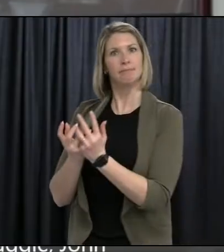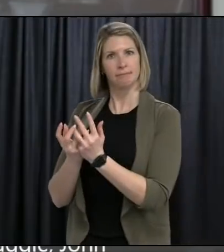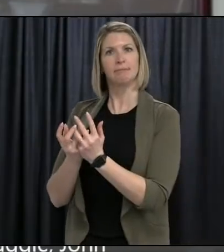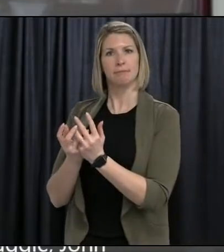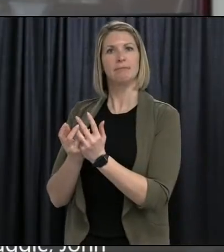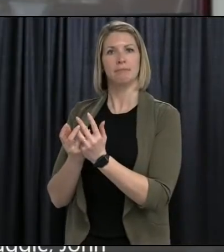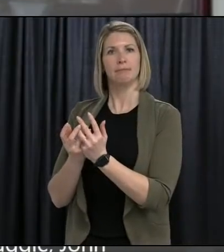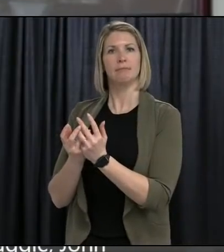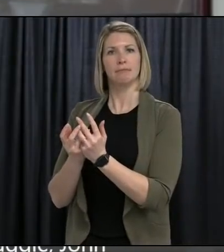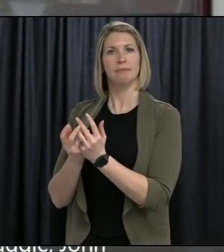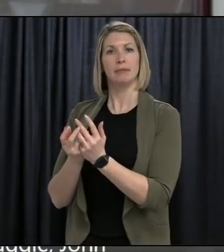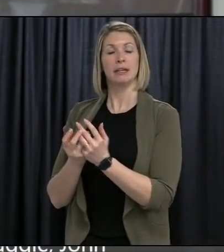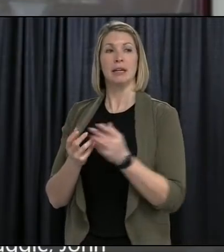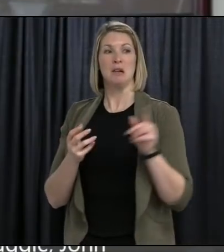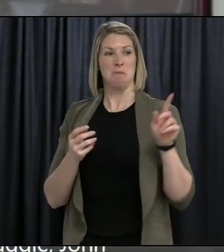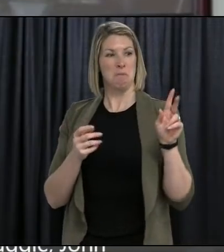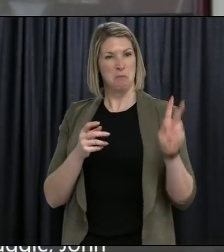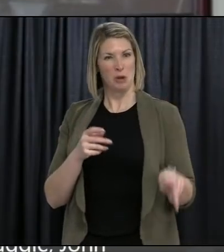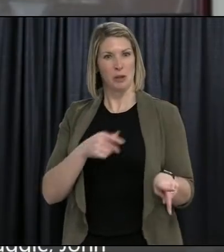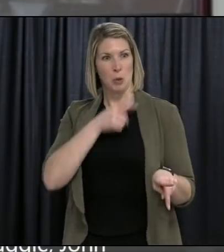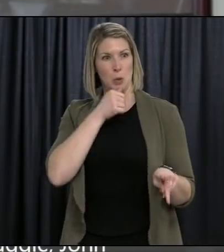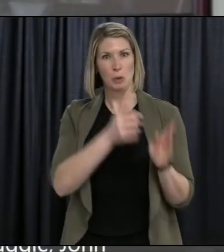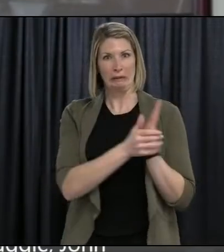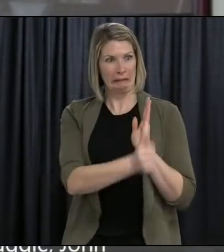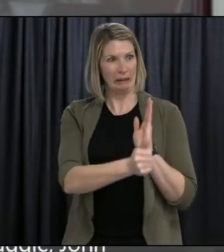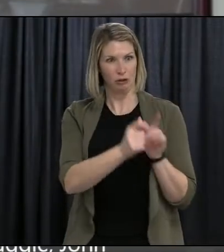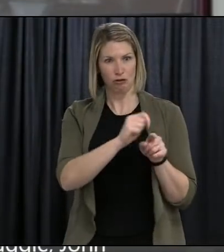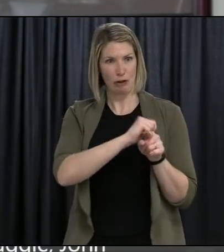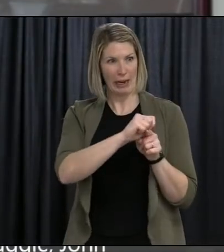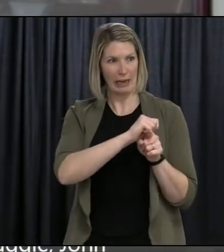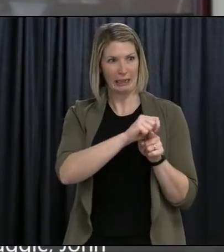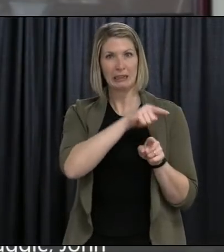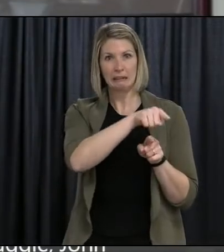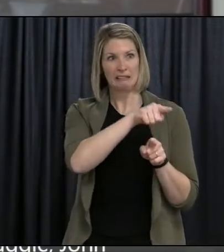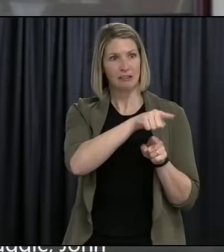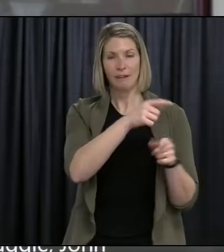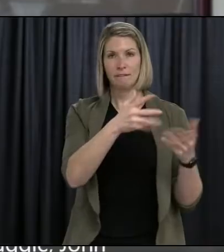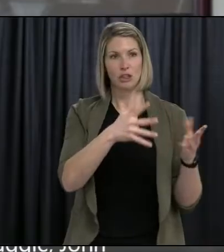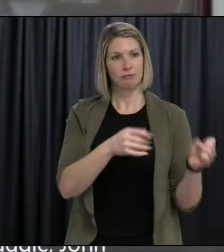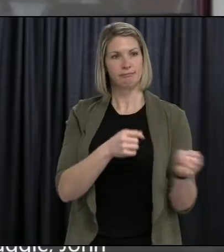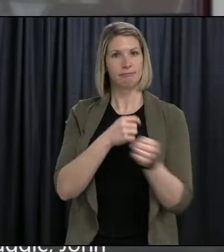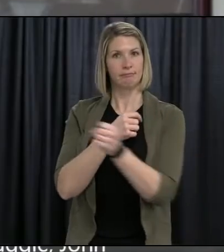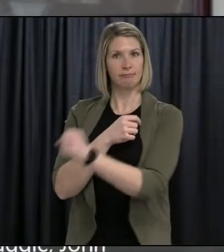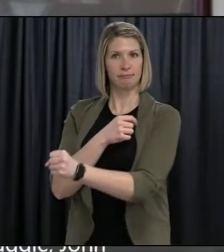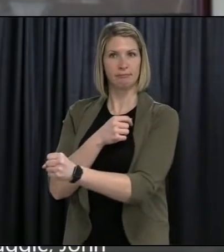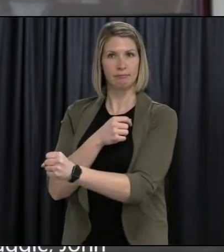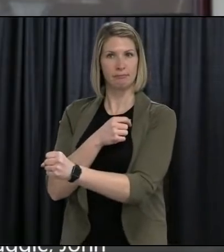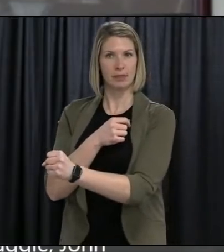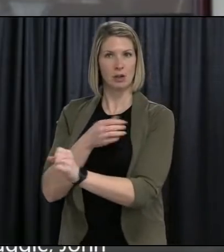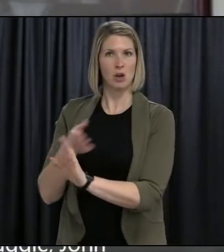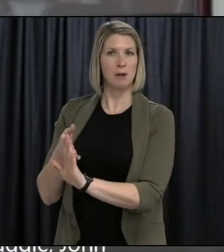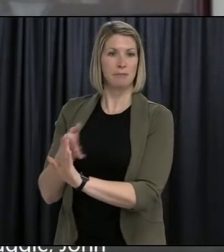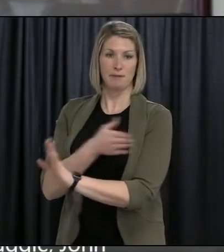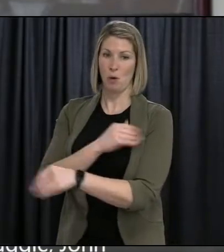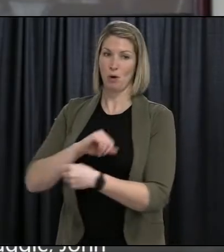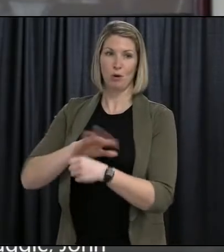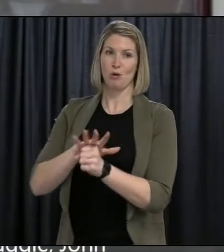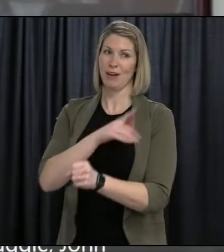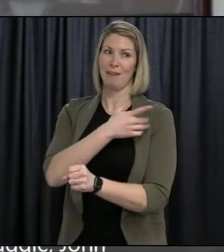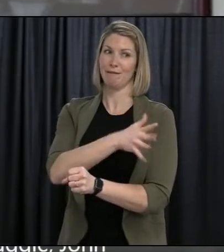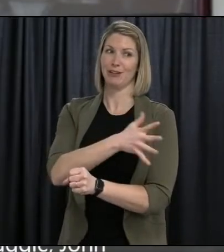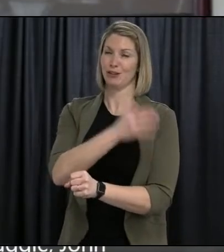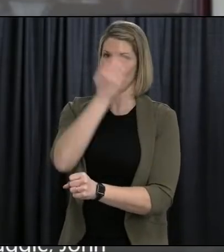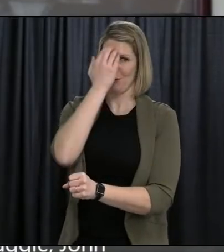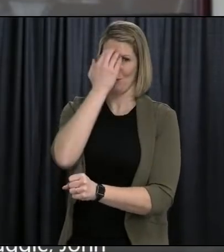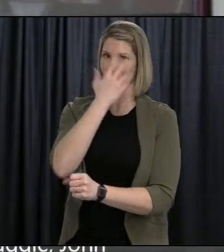I think the reason that the person was here predates COVID. Perfect, thank you. And Minister,